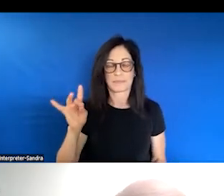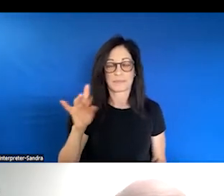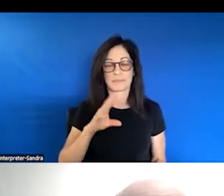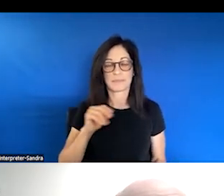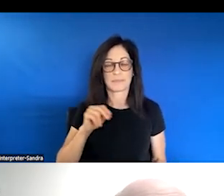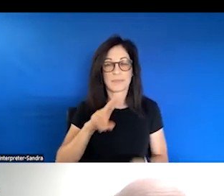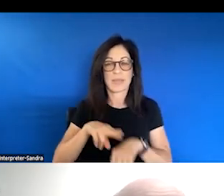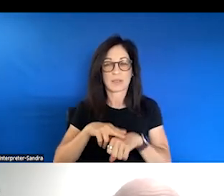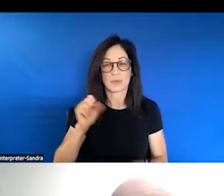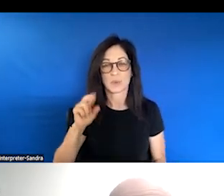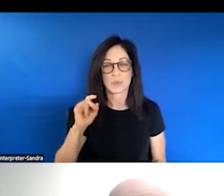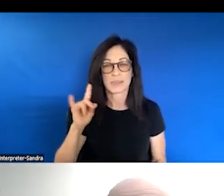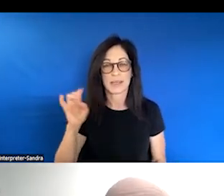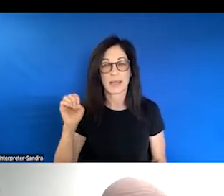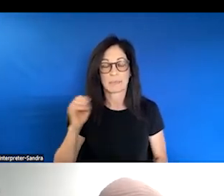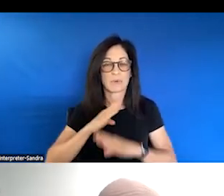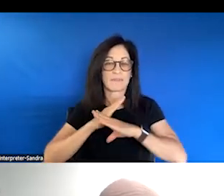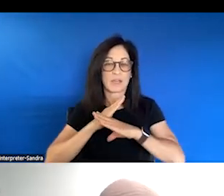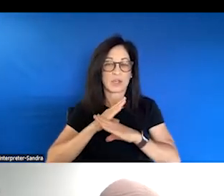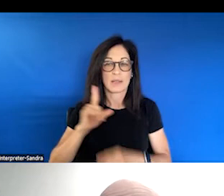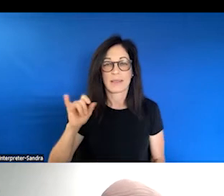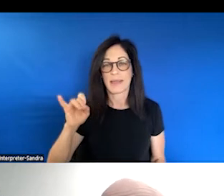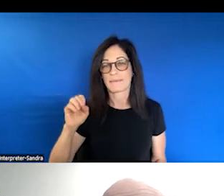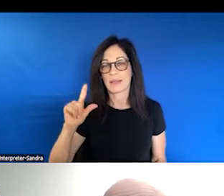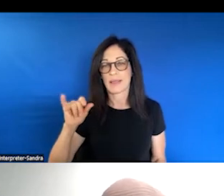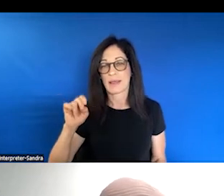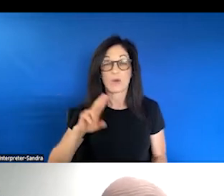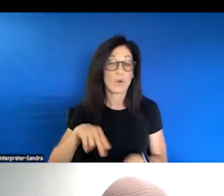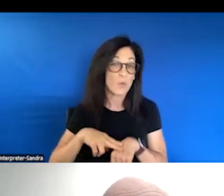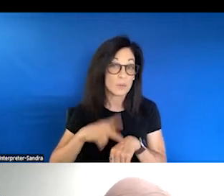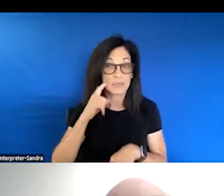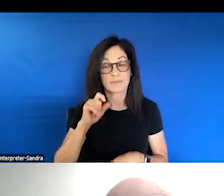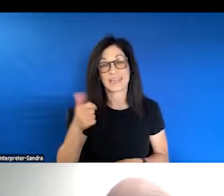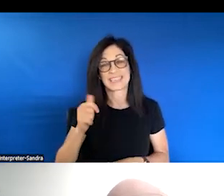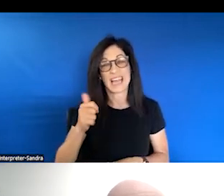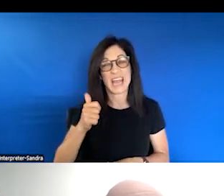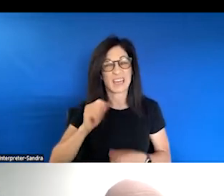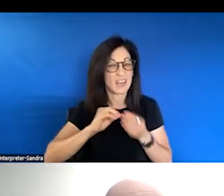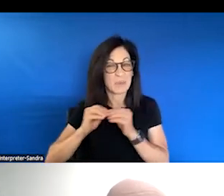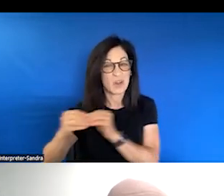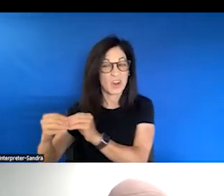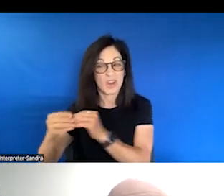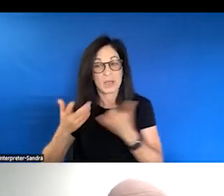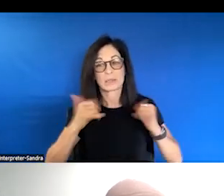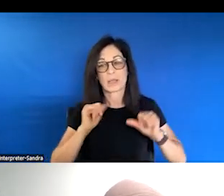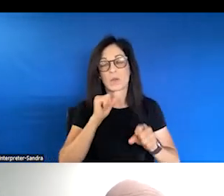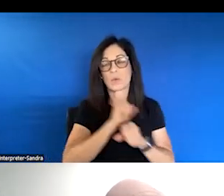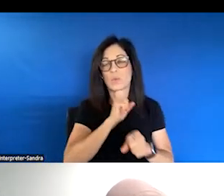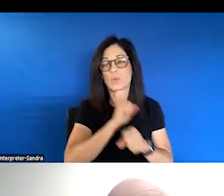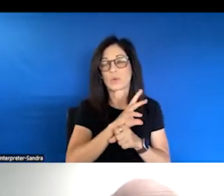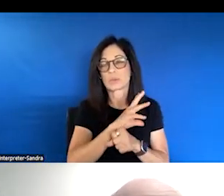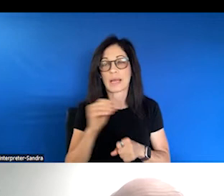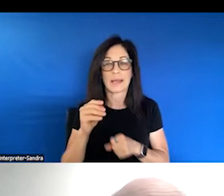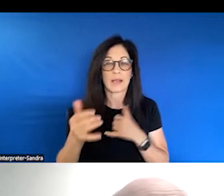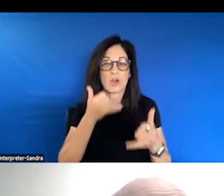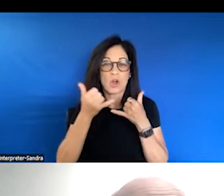National Suicide Prevention Lifeline as a whole, because of course the 10-digit number still works and calls still come